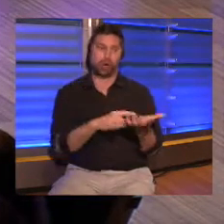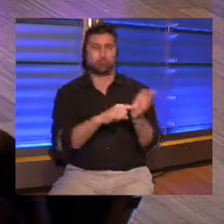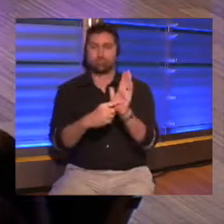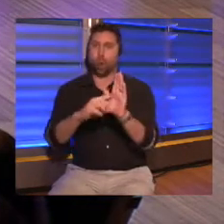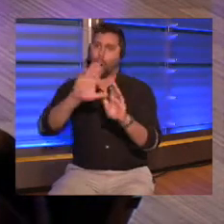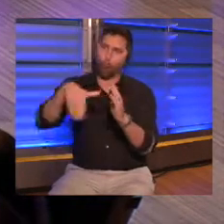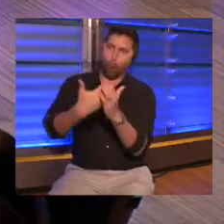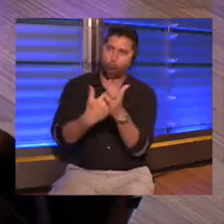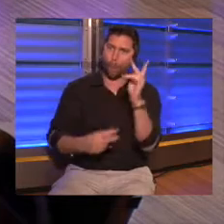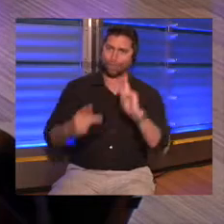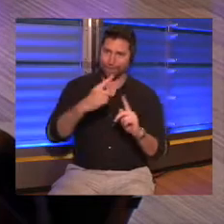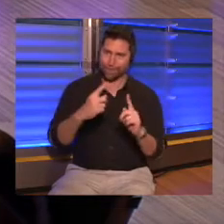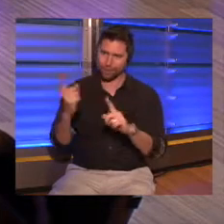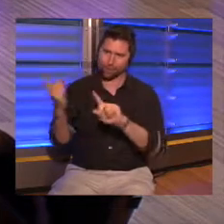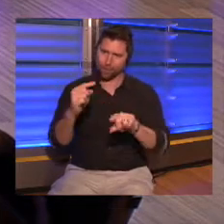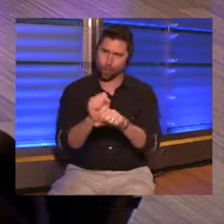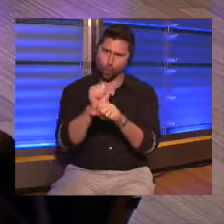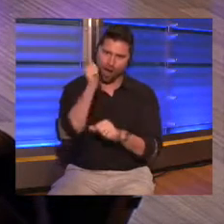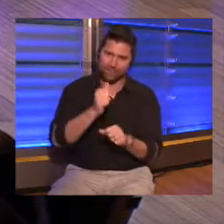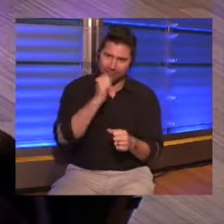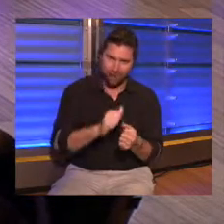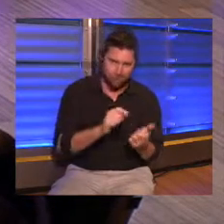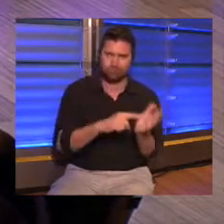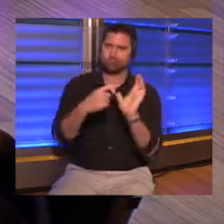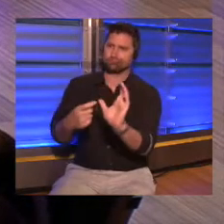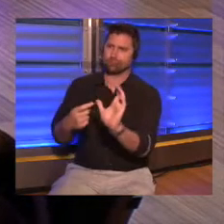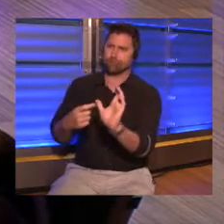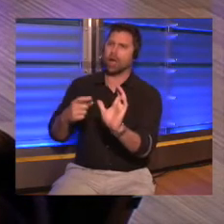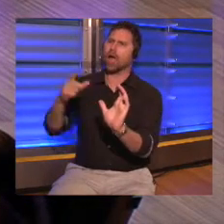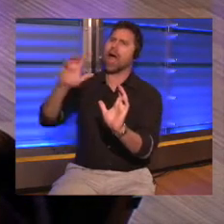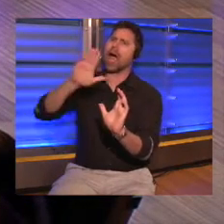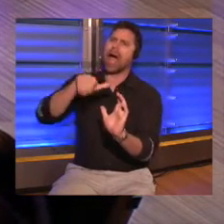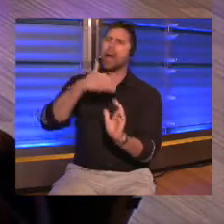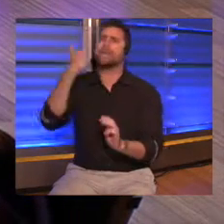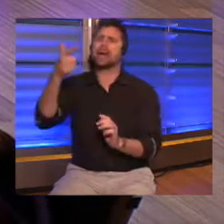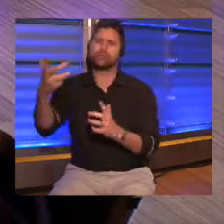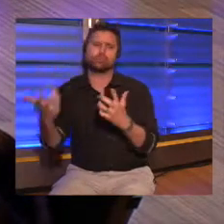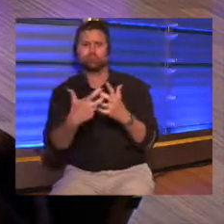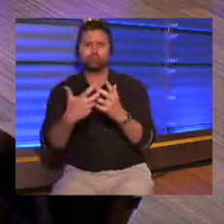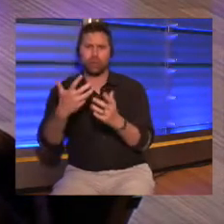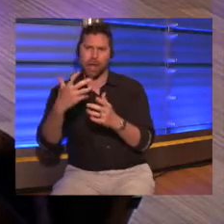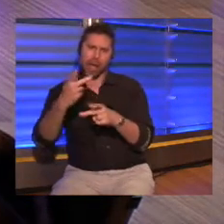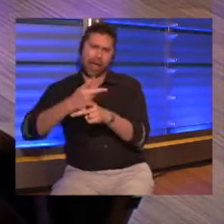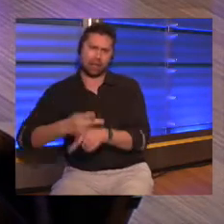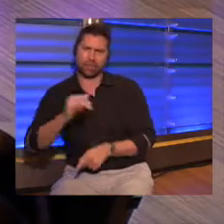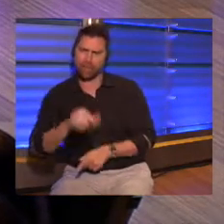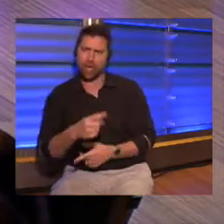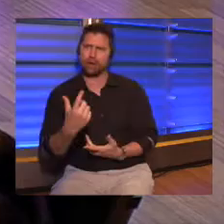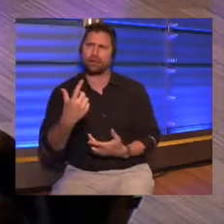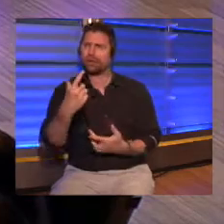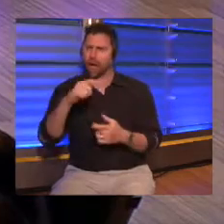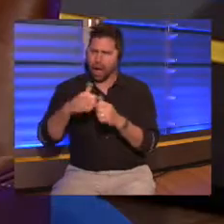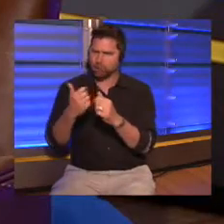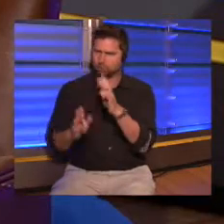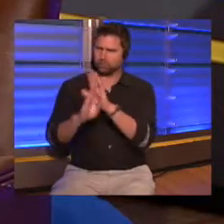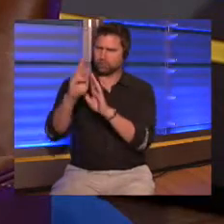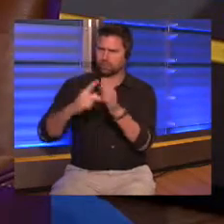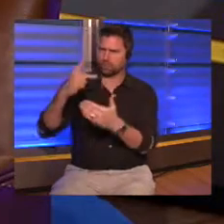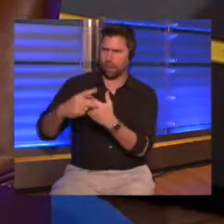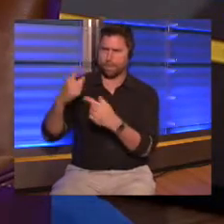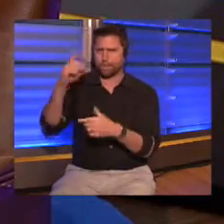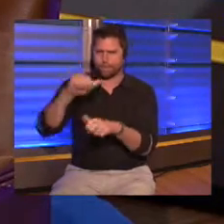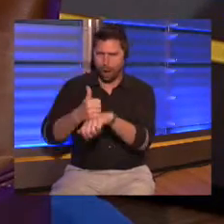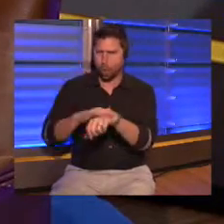people coming to work each day, and how best do you handle that? And how best do you develop programs that are based on what they need? In